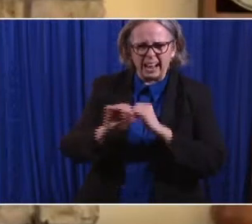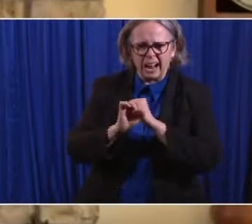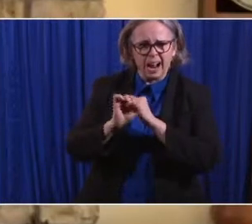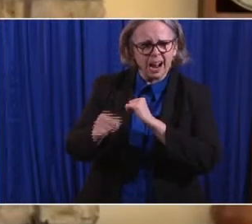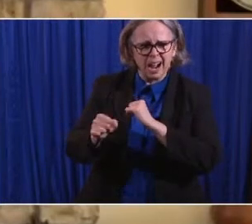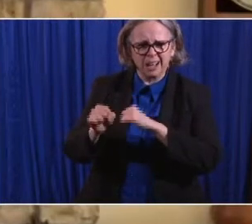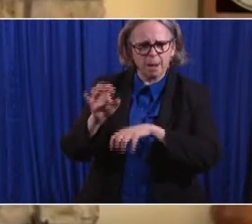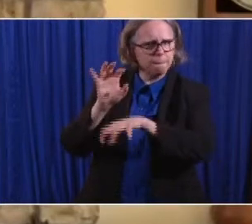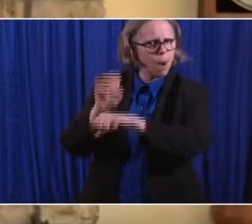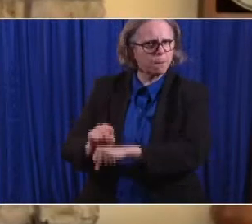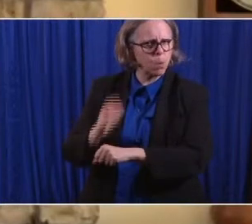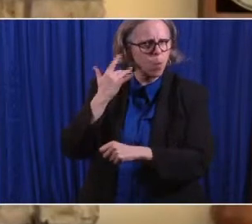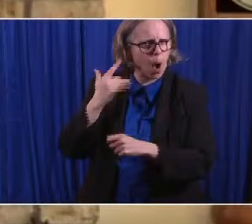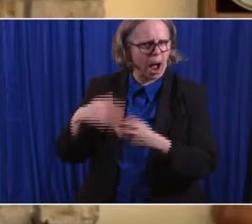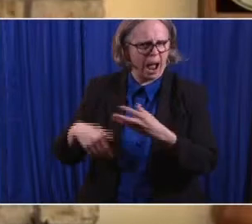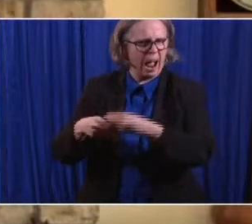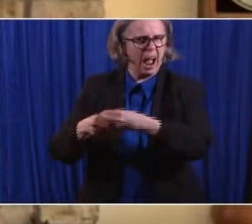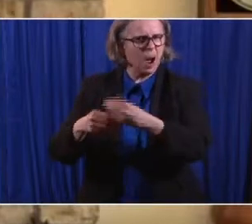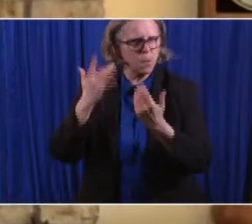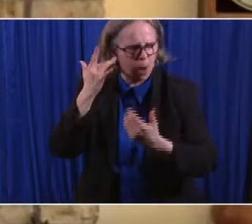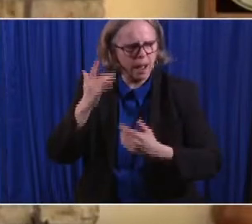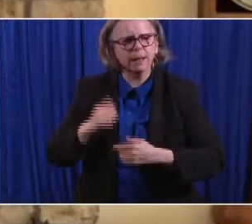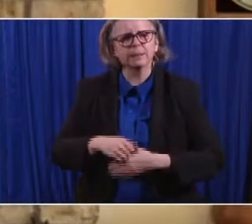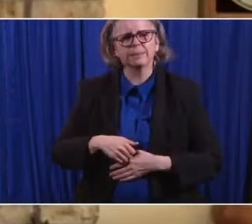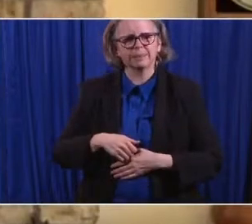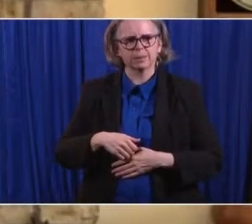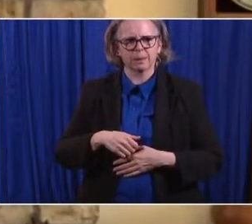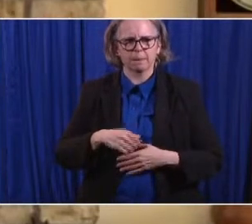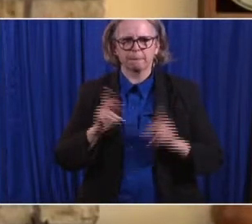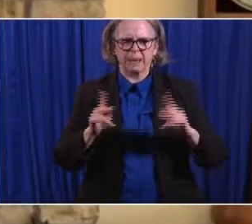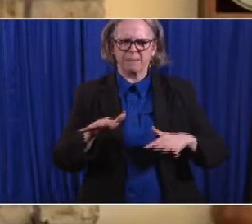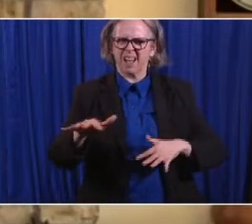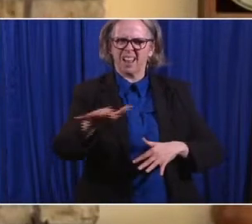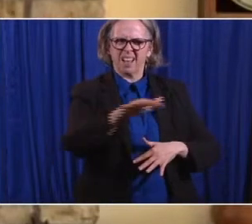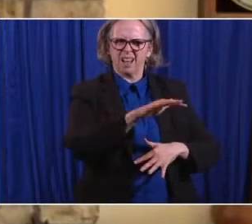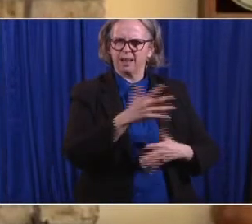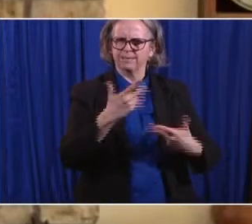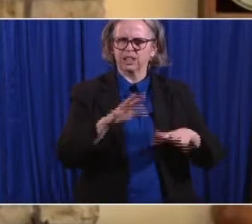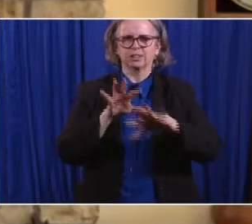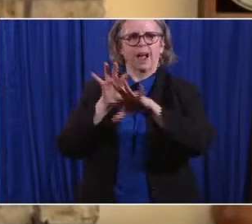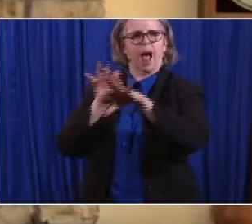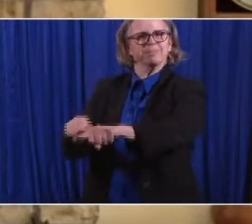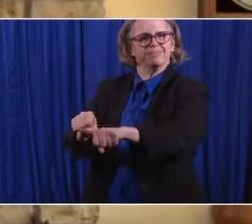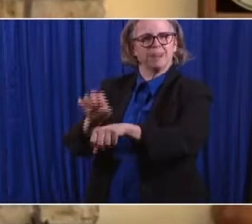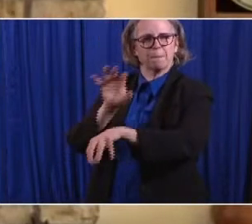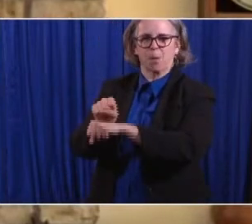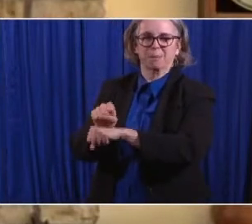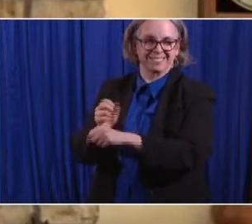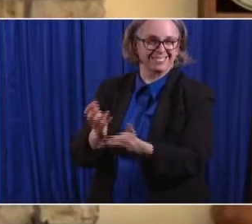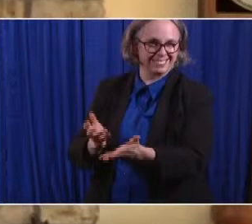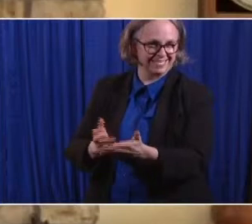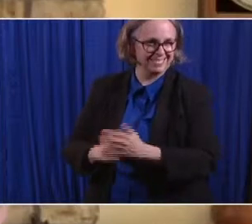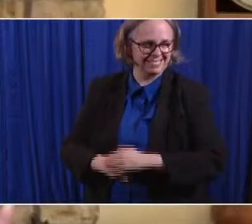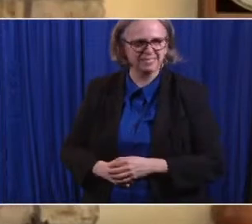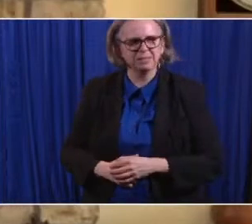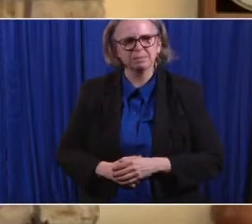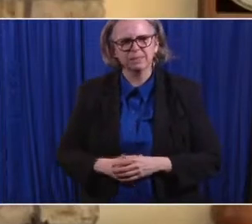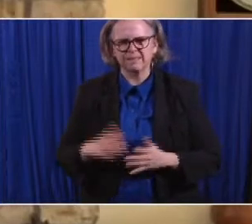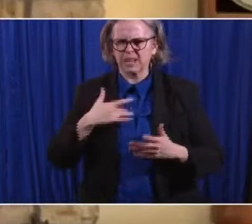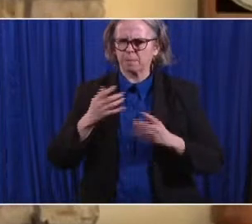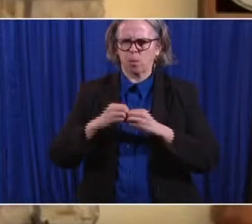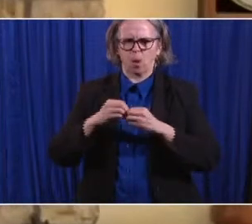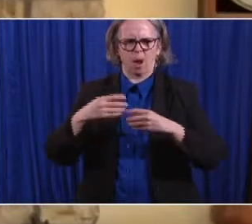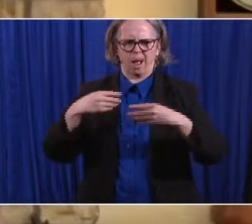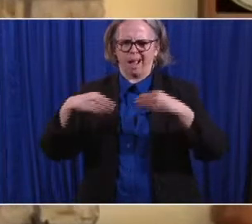weeks, and it's going to enable people to get vaccinations booked. So it should open up a lot more